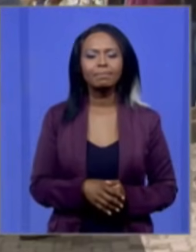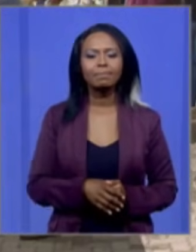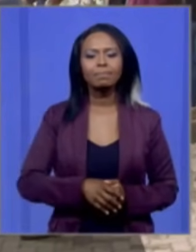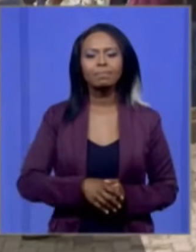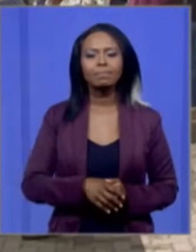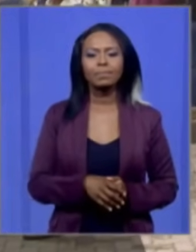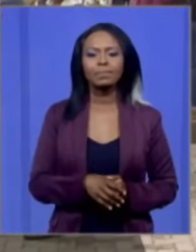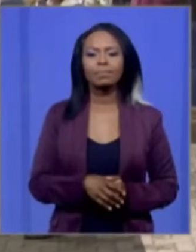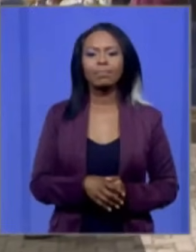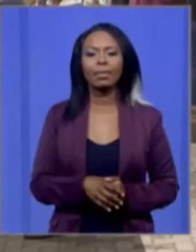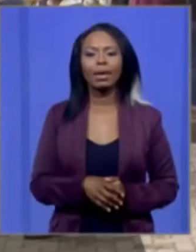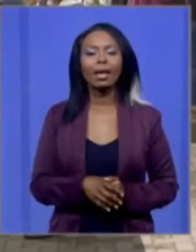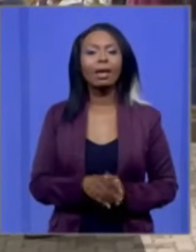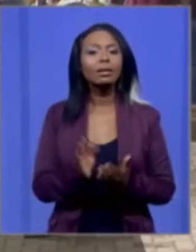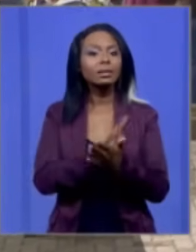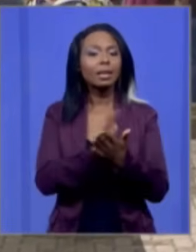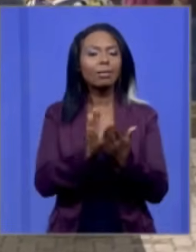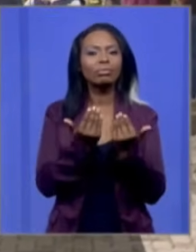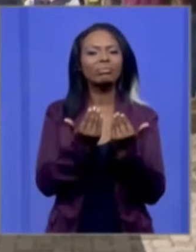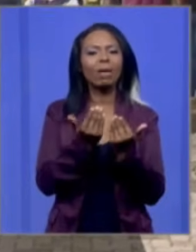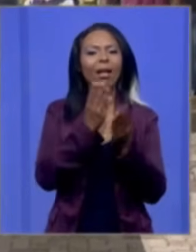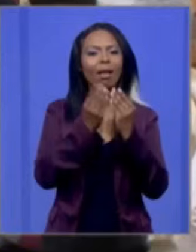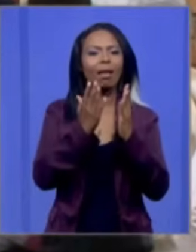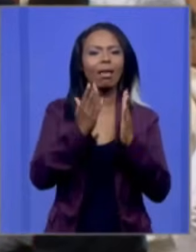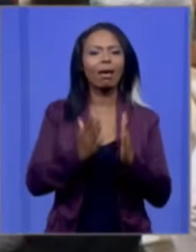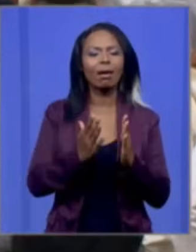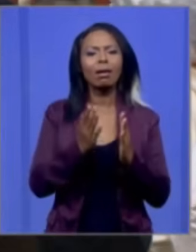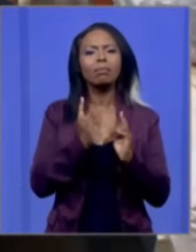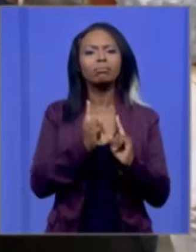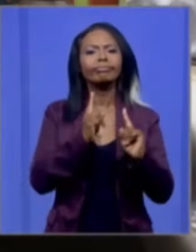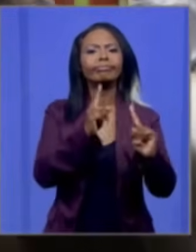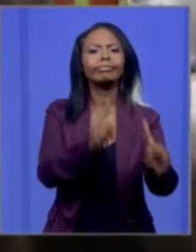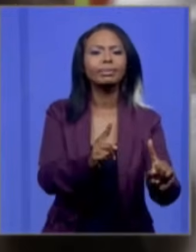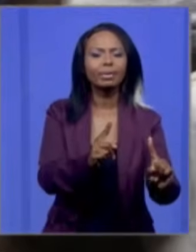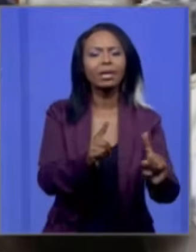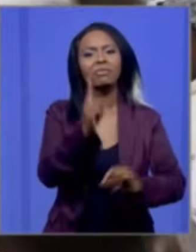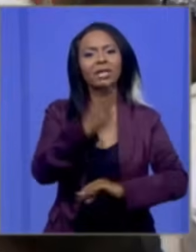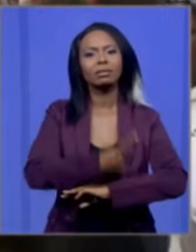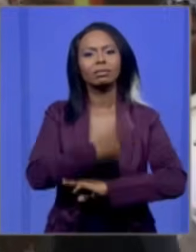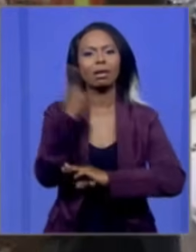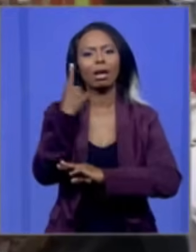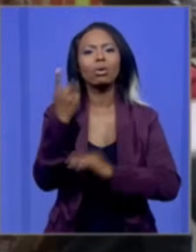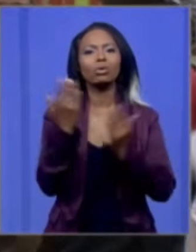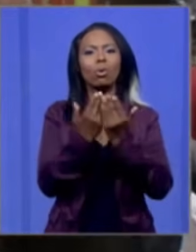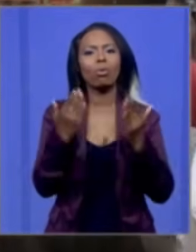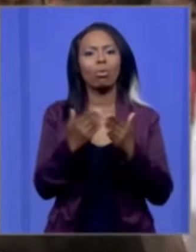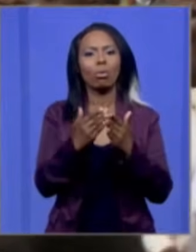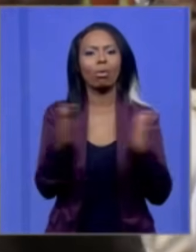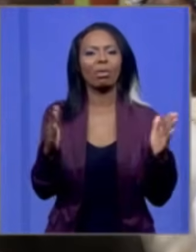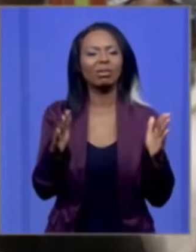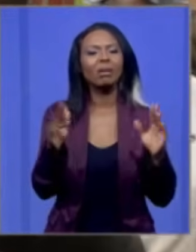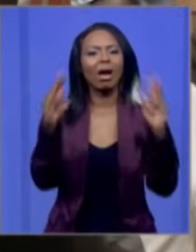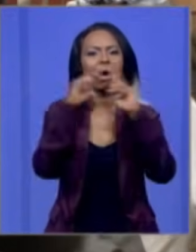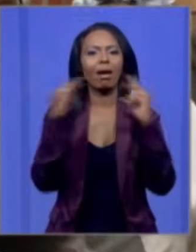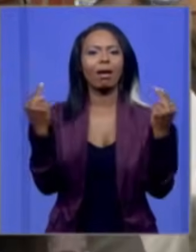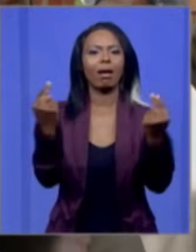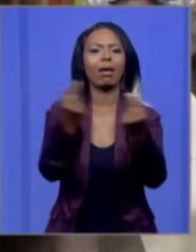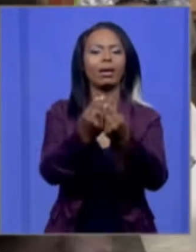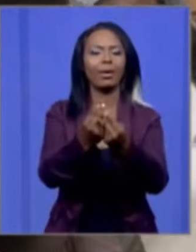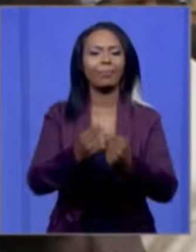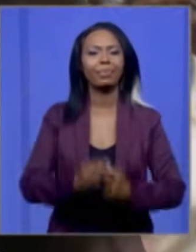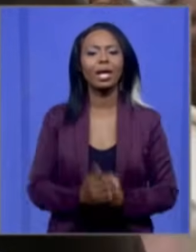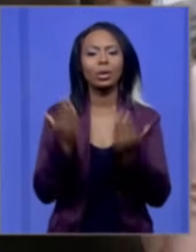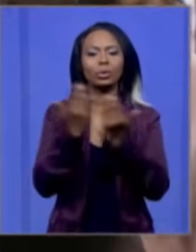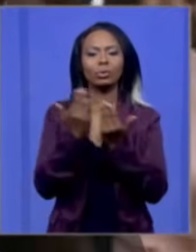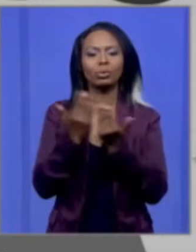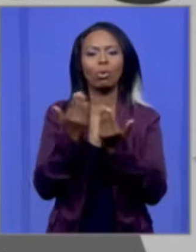Tše ke ditiragalo tšeo ba bangwe ba badudi ba itemogetšego tšona letšatšing la mathomo la go bulwa ga dikolo go ralala le naga. Sekolo se se amogela